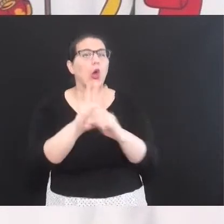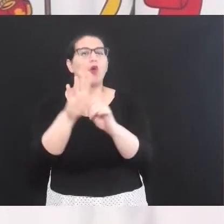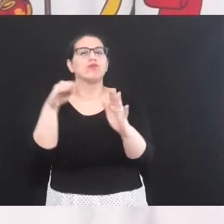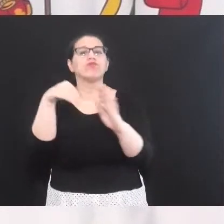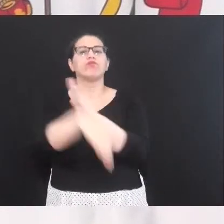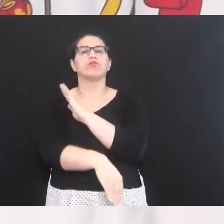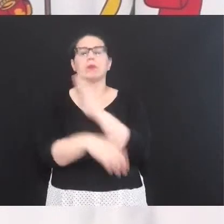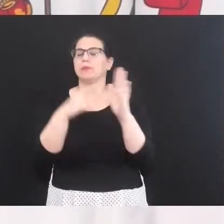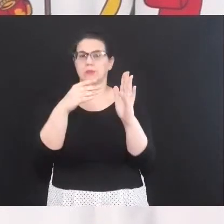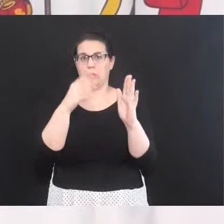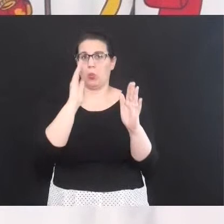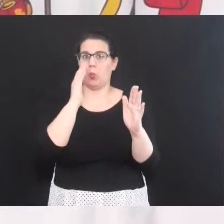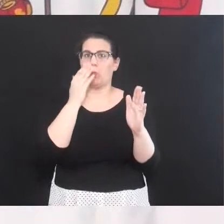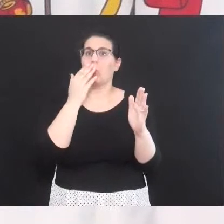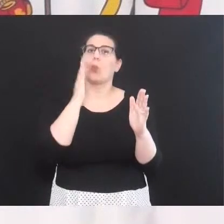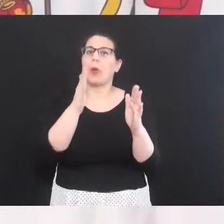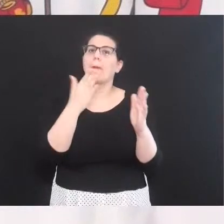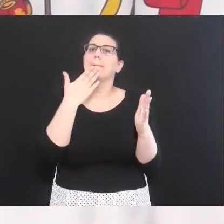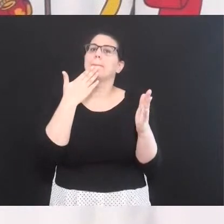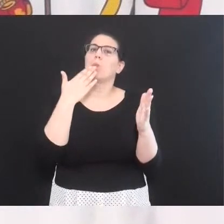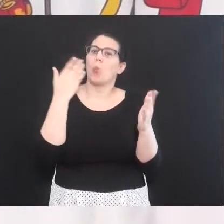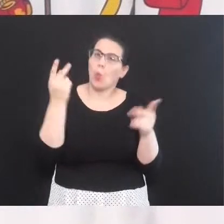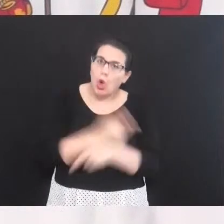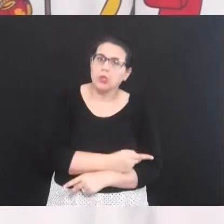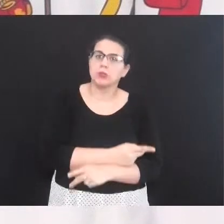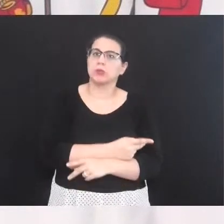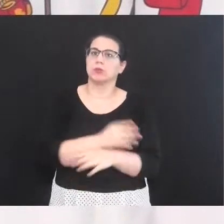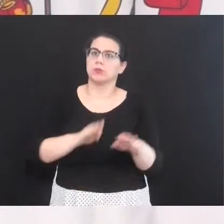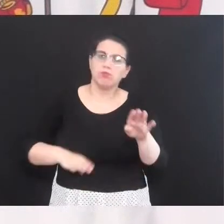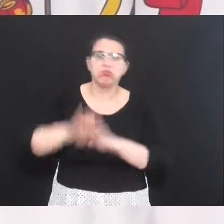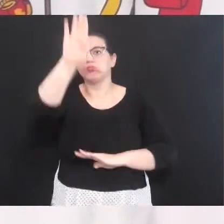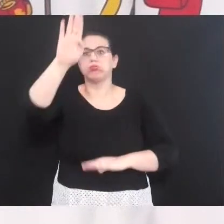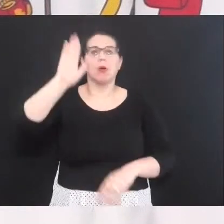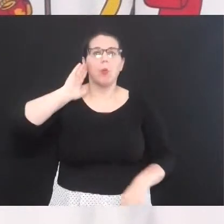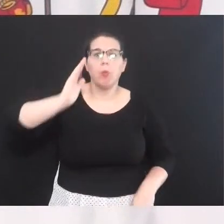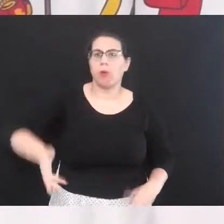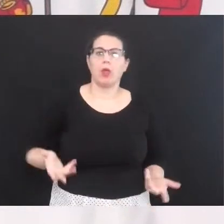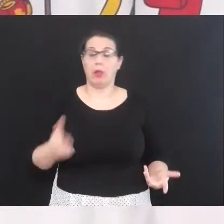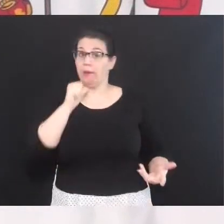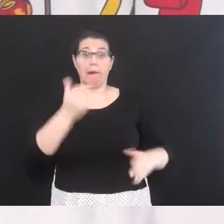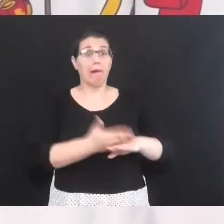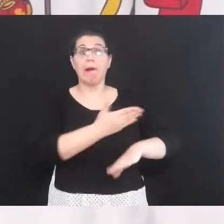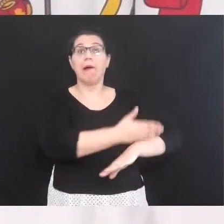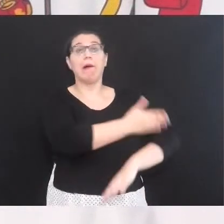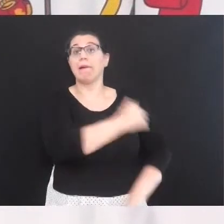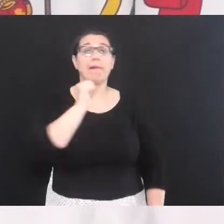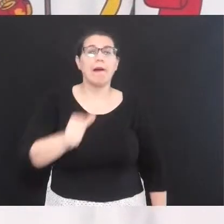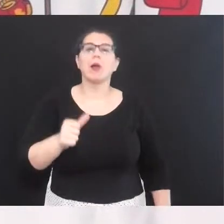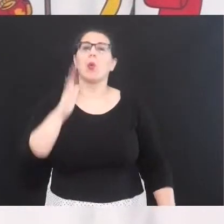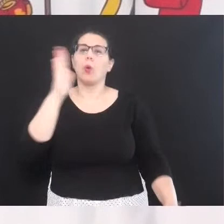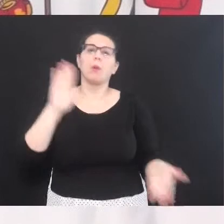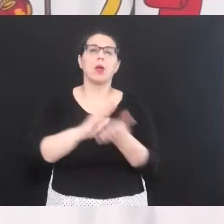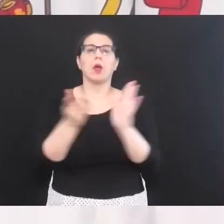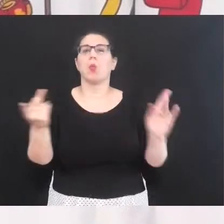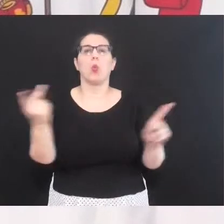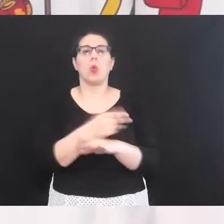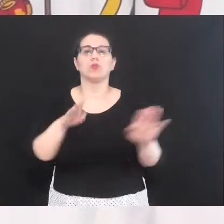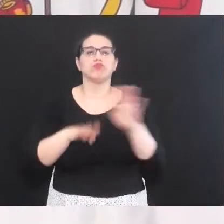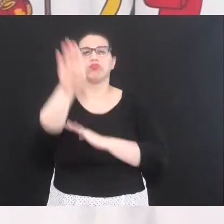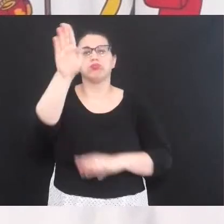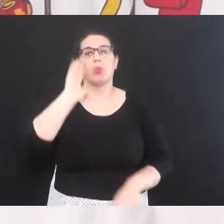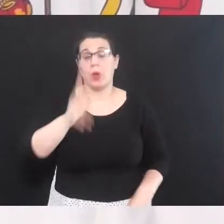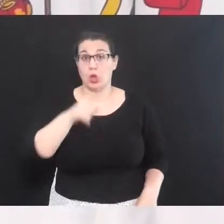get better. It's going to get worse. And like it or not like it, I have always just spoken to you and told you the